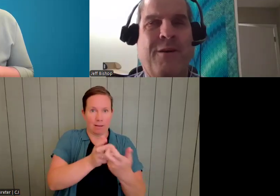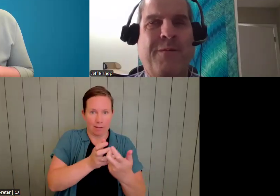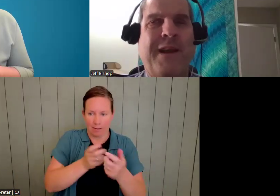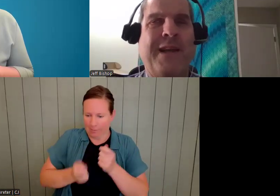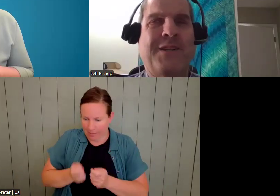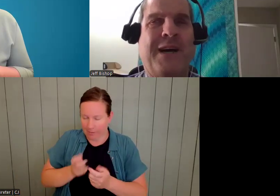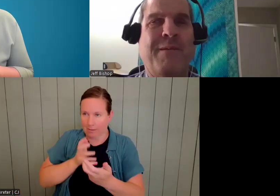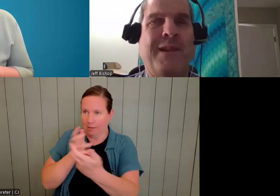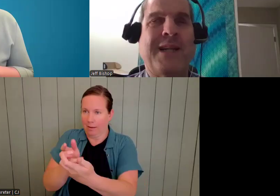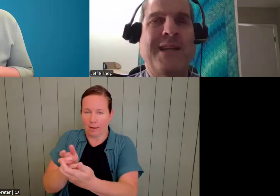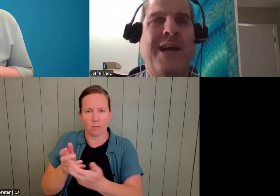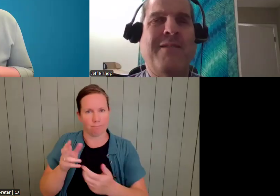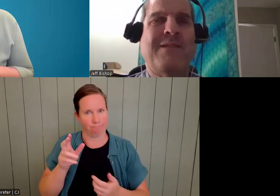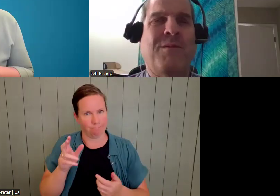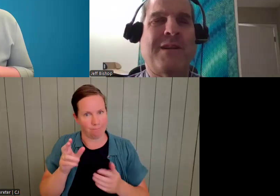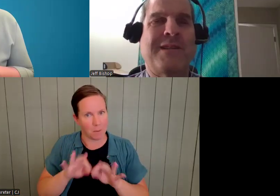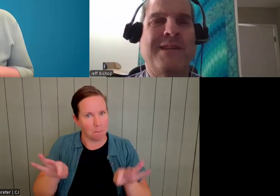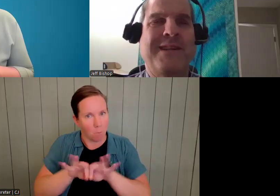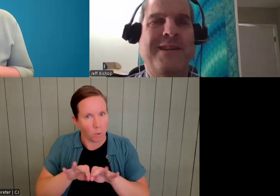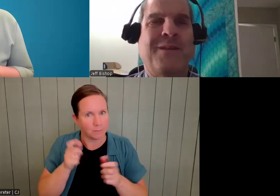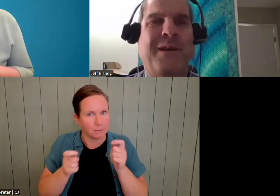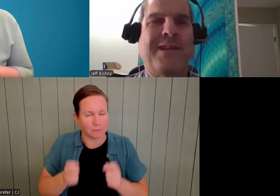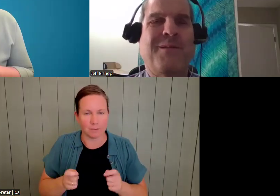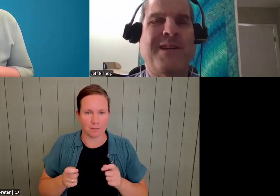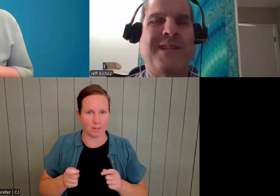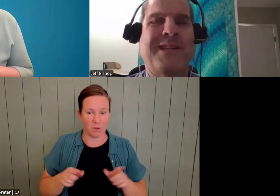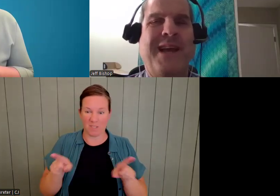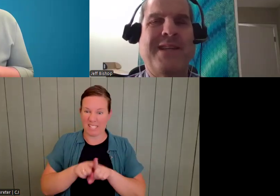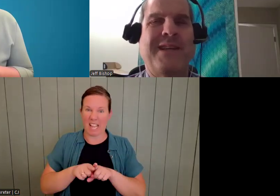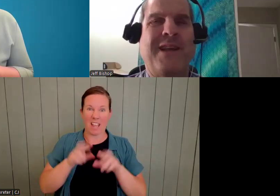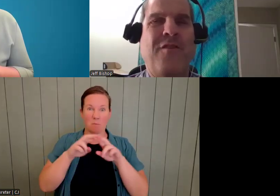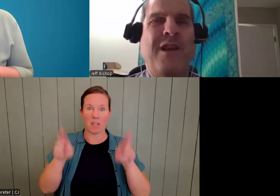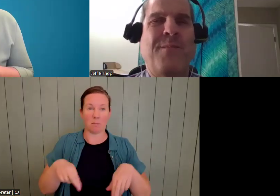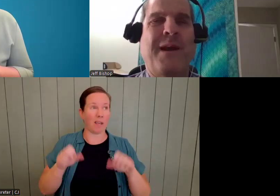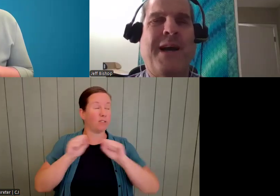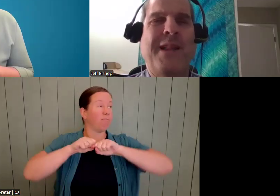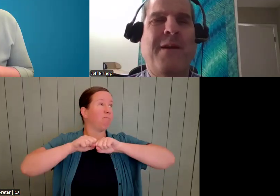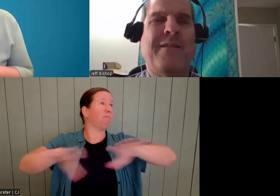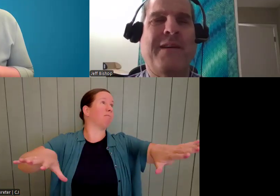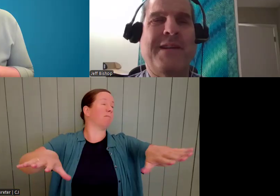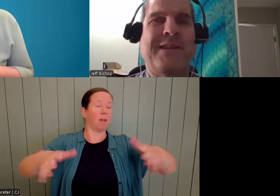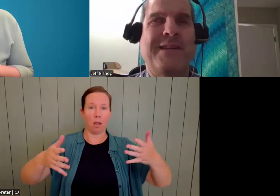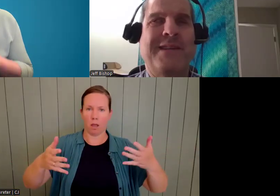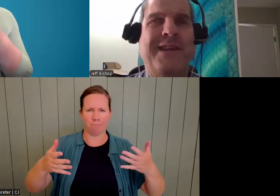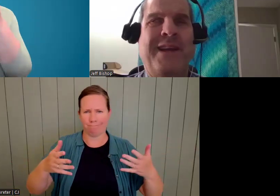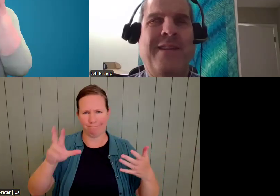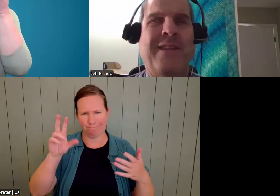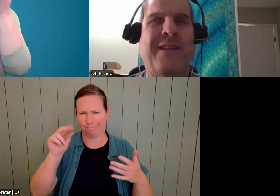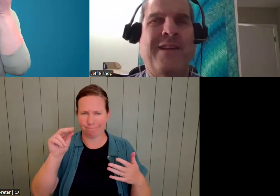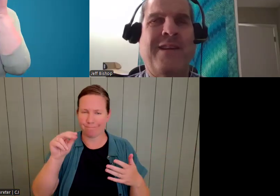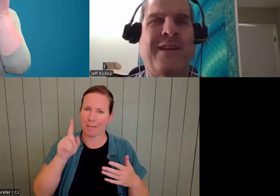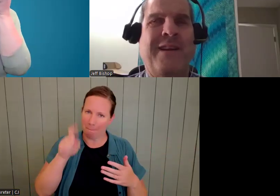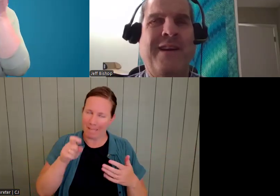companies and hopefully I get a job. That's not how this works. The way this works these days is that you need to be highly relevant